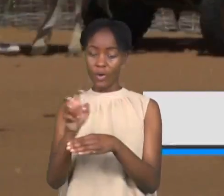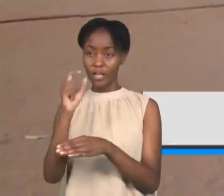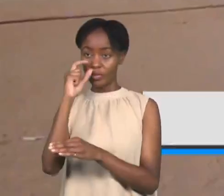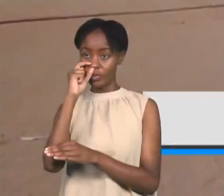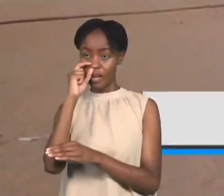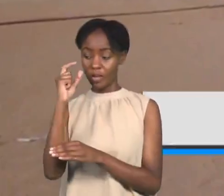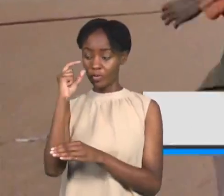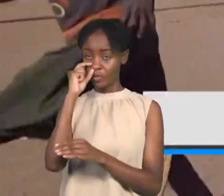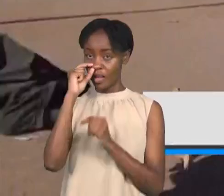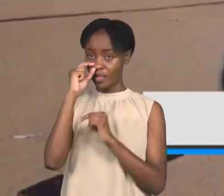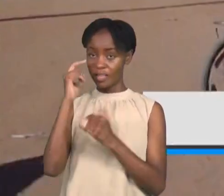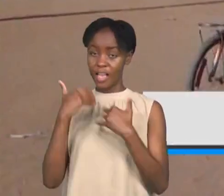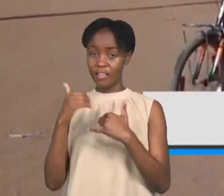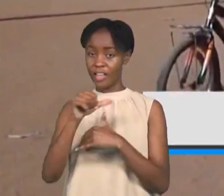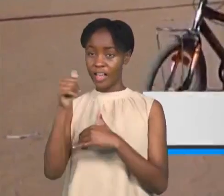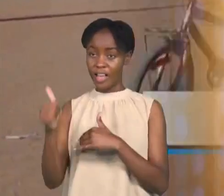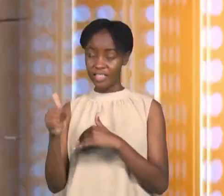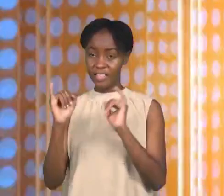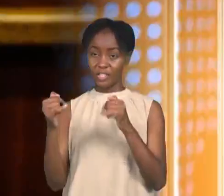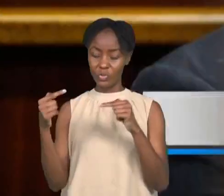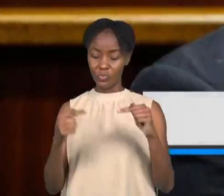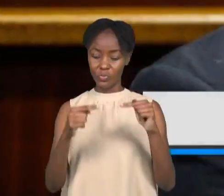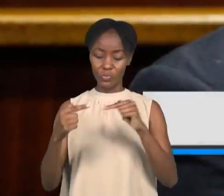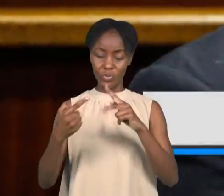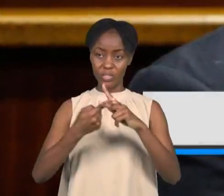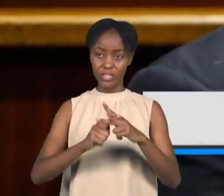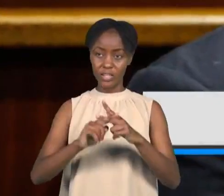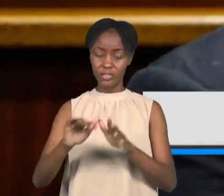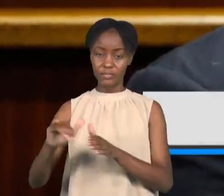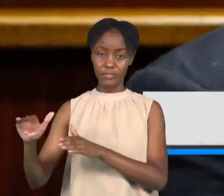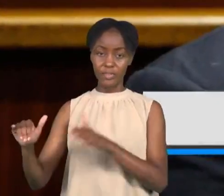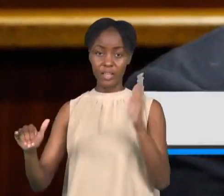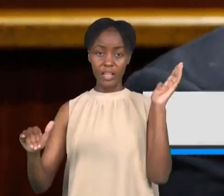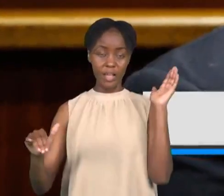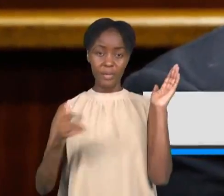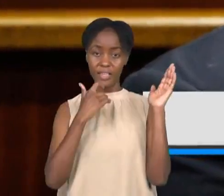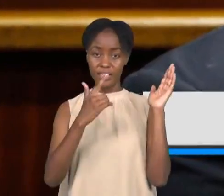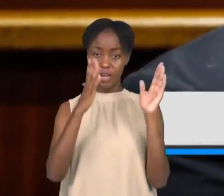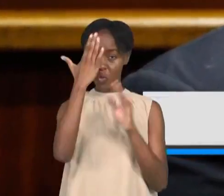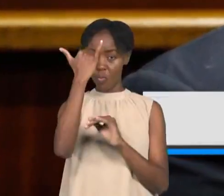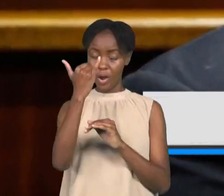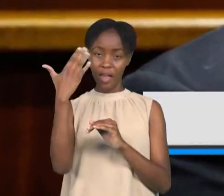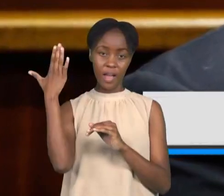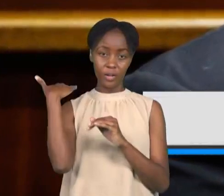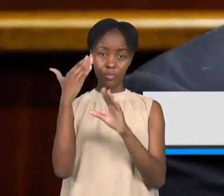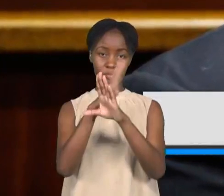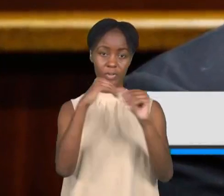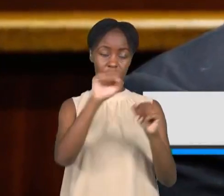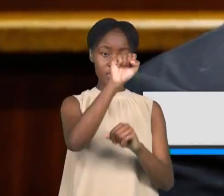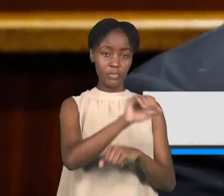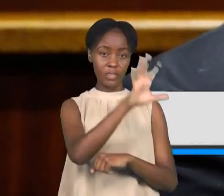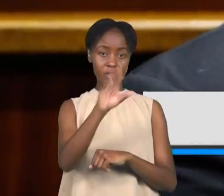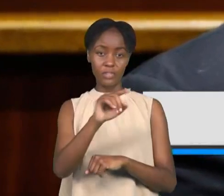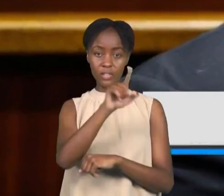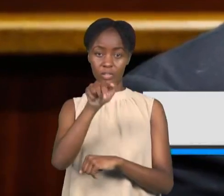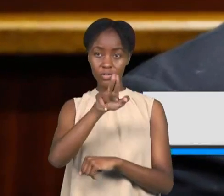country plunges into another pit of chaos. And we shall tell you why former South Africa President Jacob Zuma